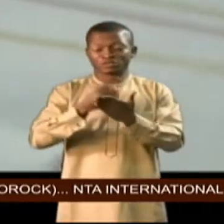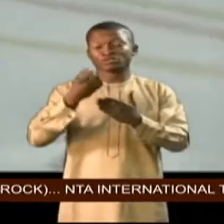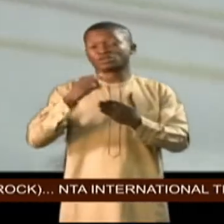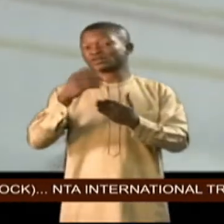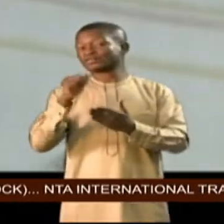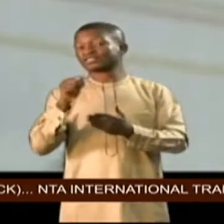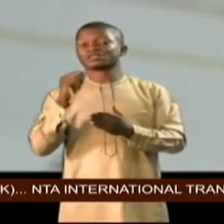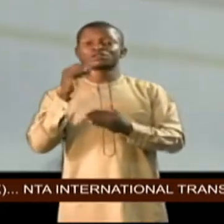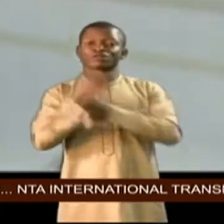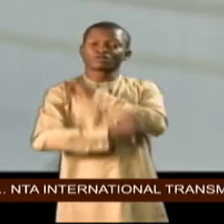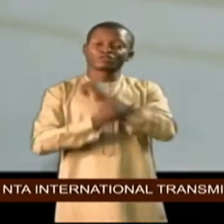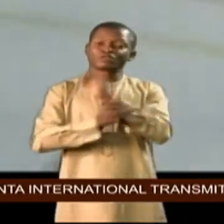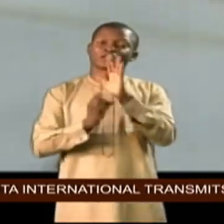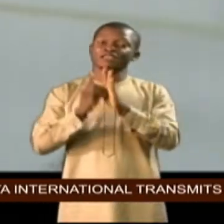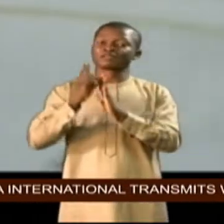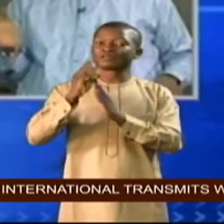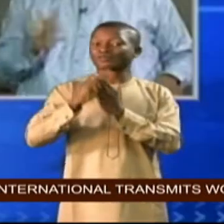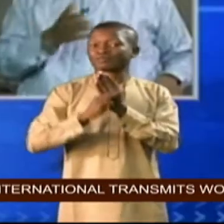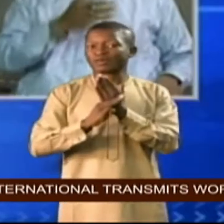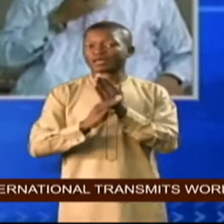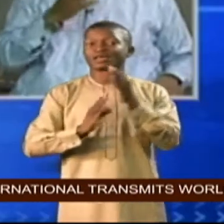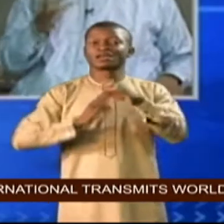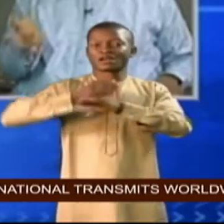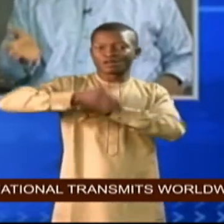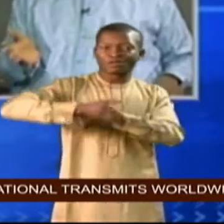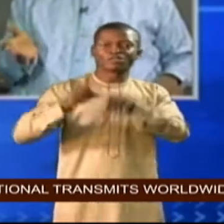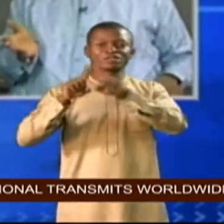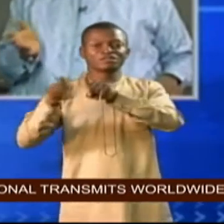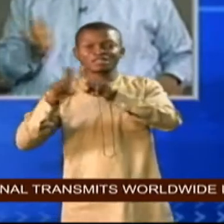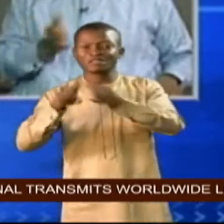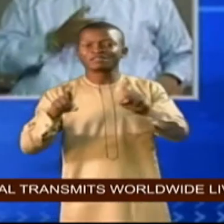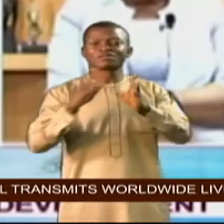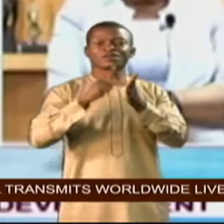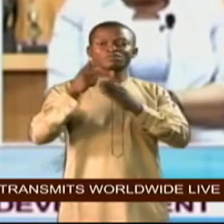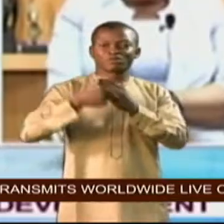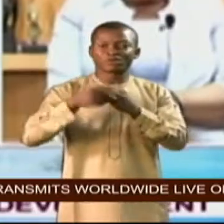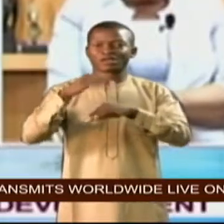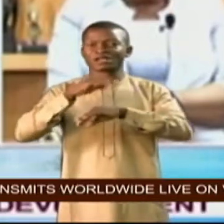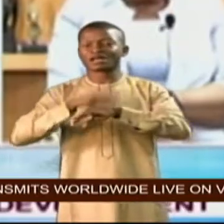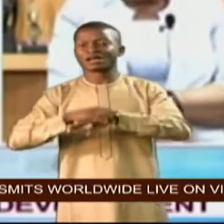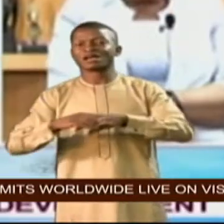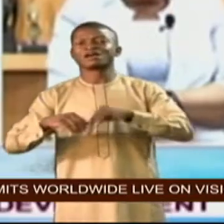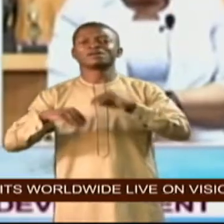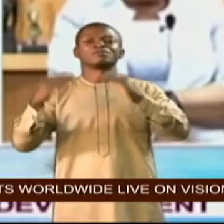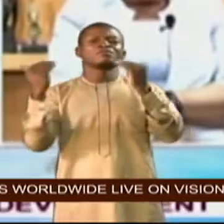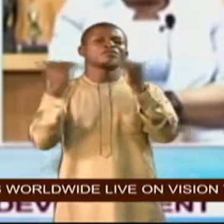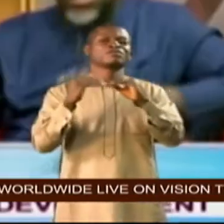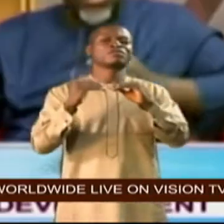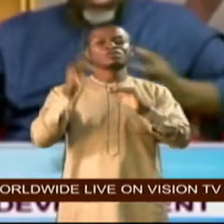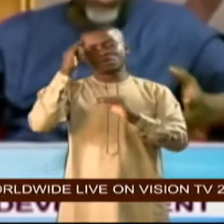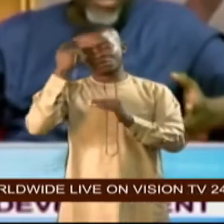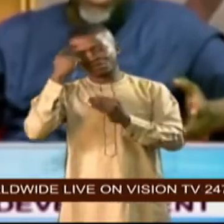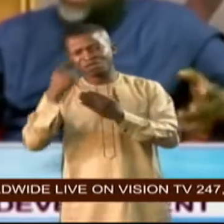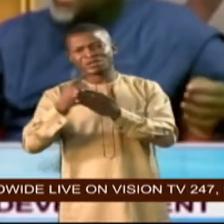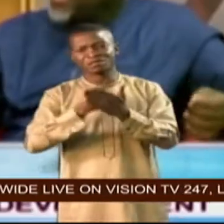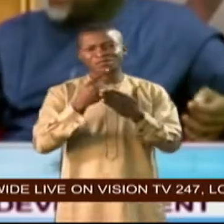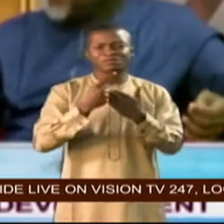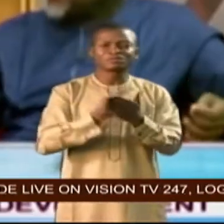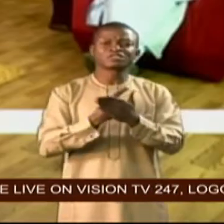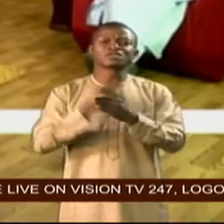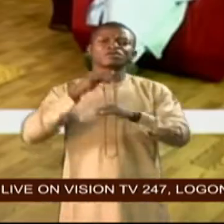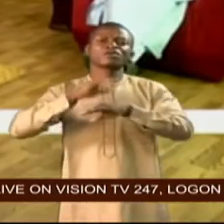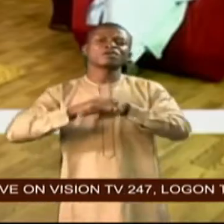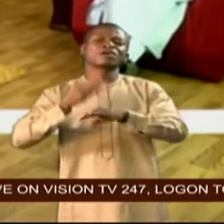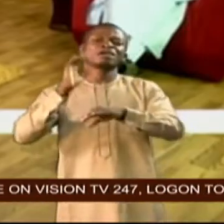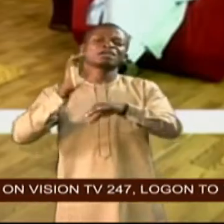country's development trajectory. Across different television programs and platforms, government officials have been engaged on the impact